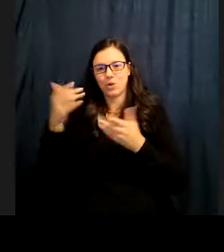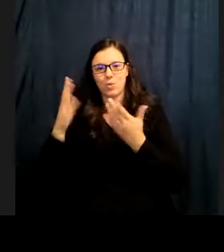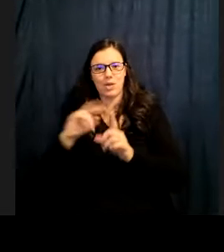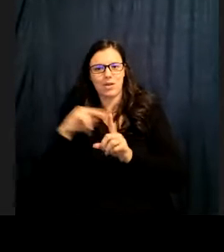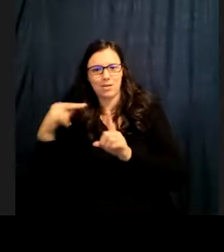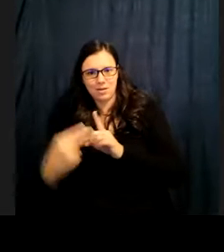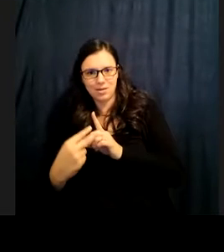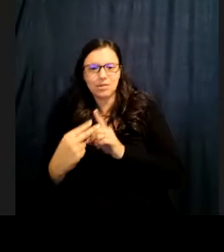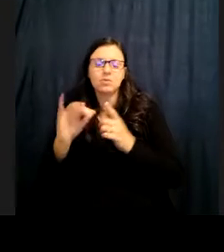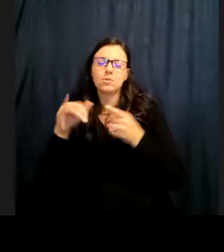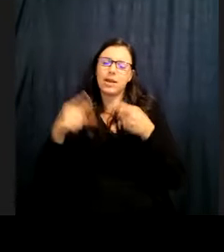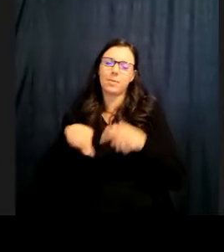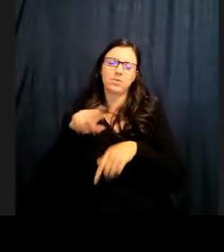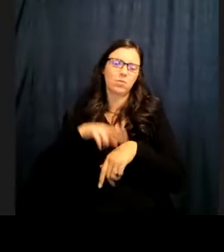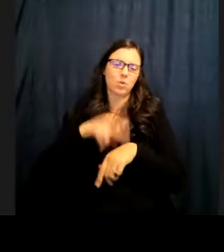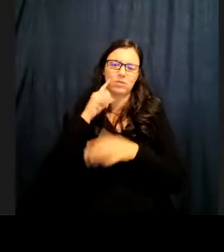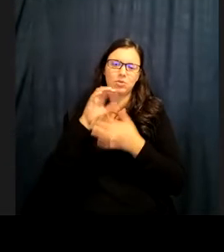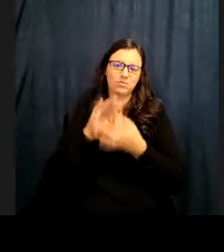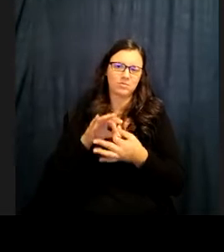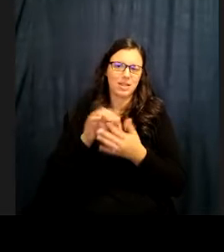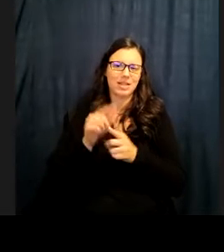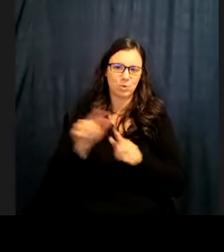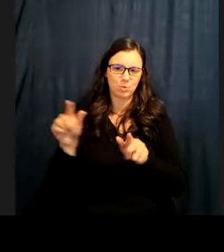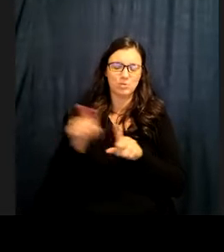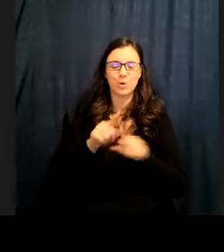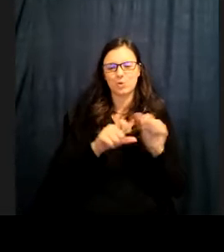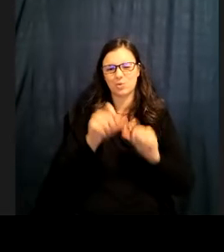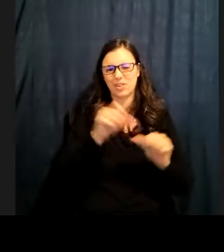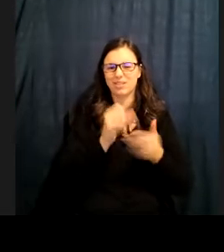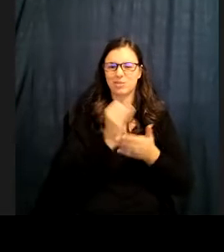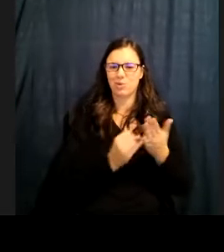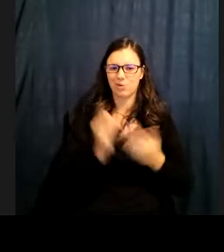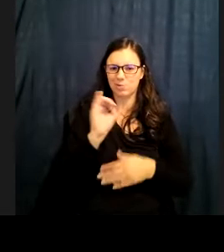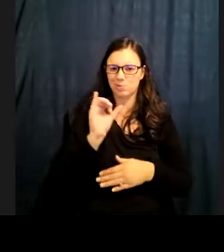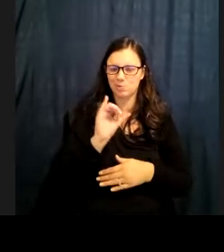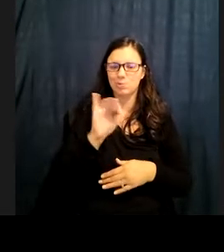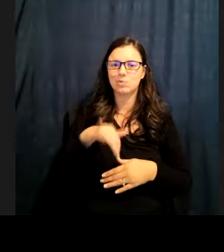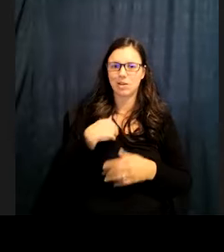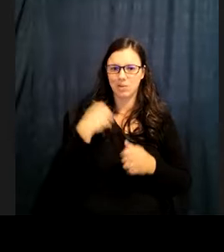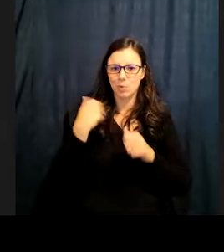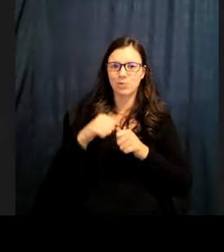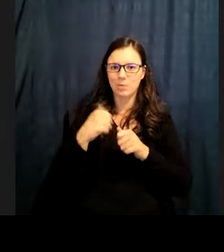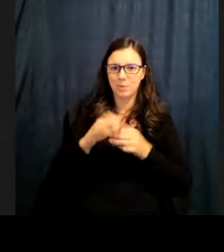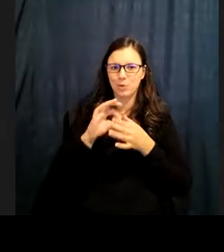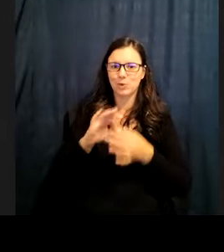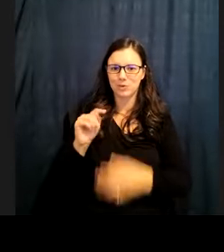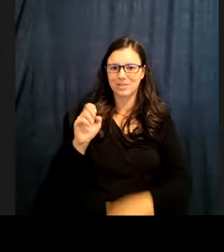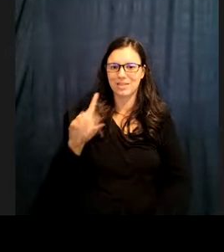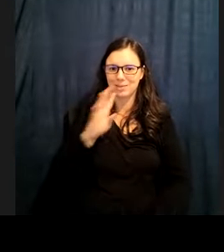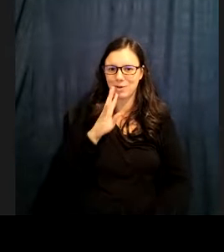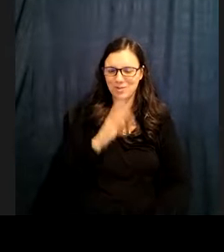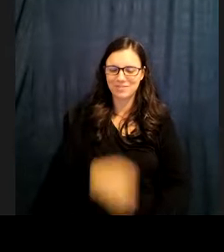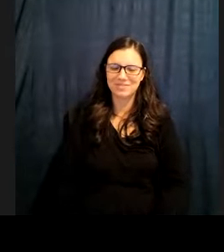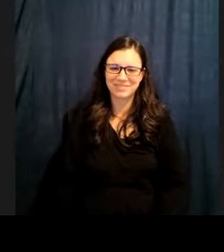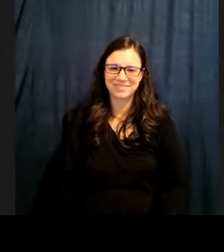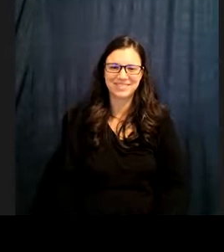happens, of course, in language, probably also in science and art. So that's what I remember about the TED Talk. Mm-hmm. Yeah,